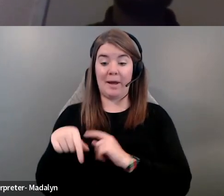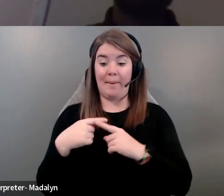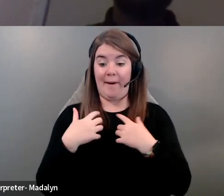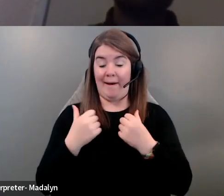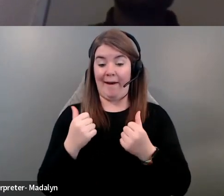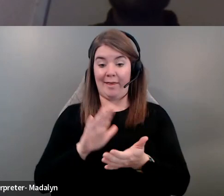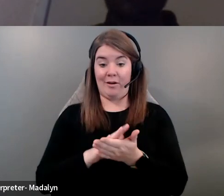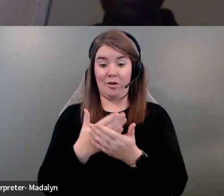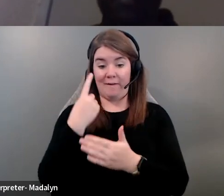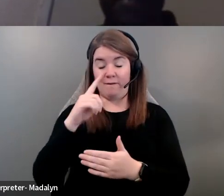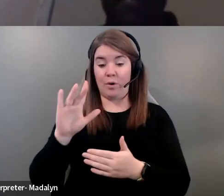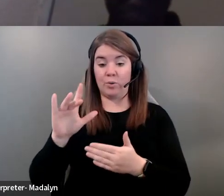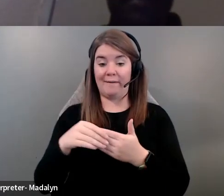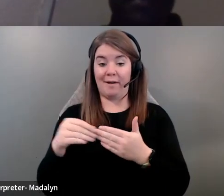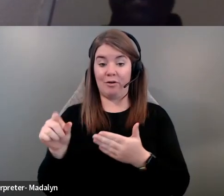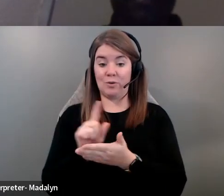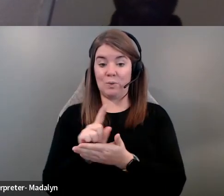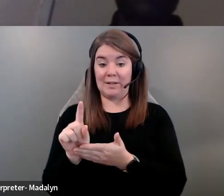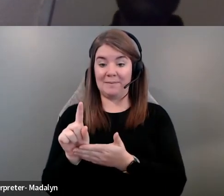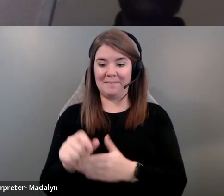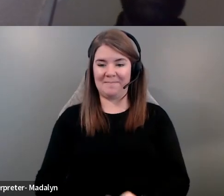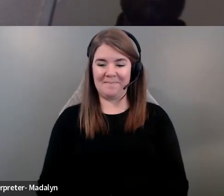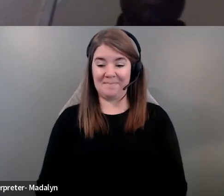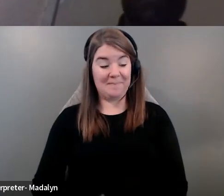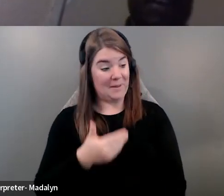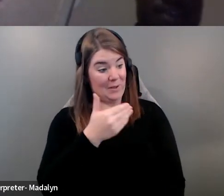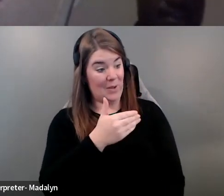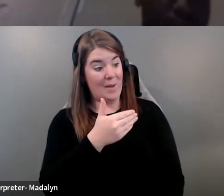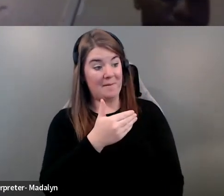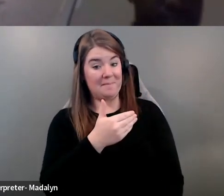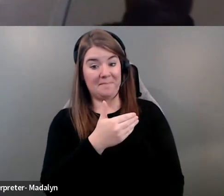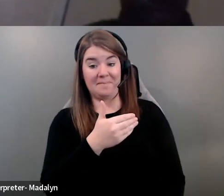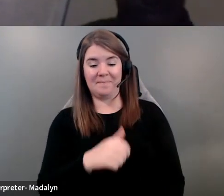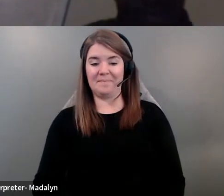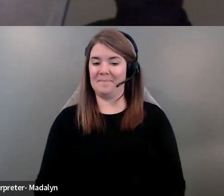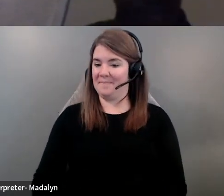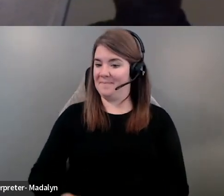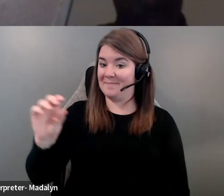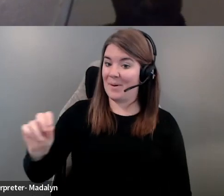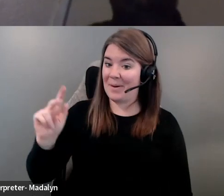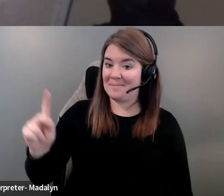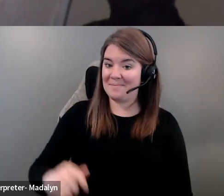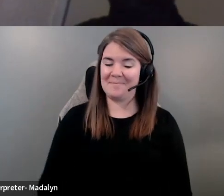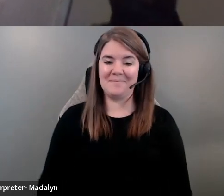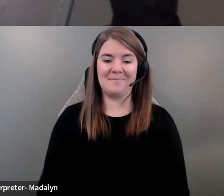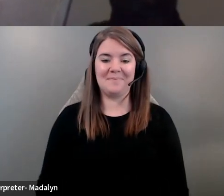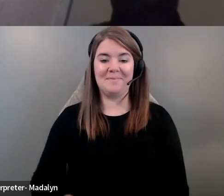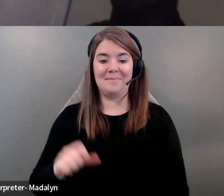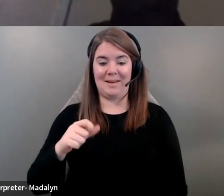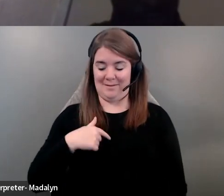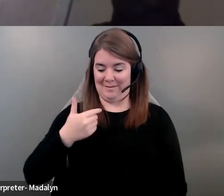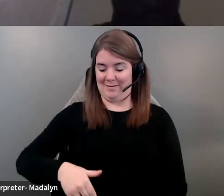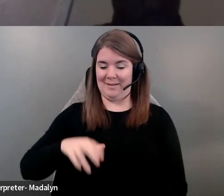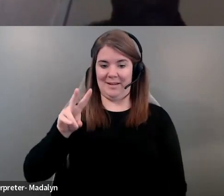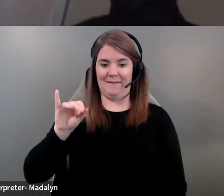for $25 a week. Go ahead and take it away, Vicky. All right. So I'm Vicki